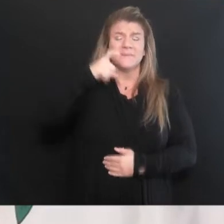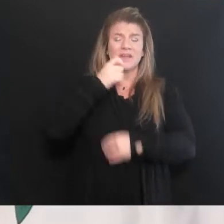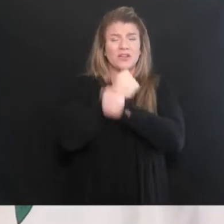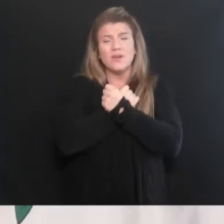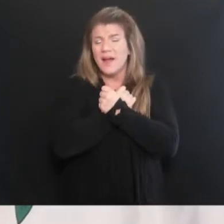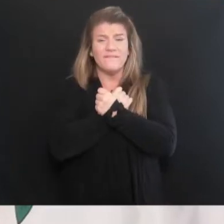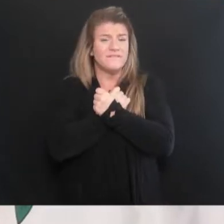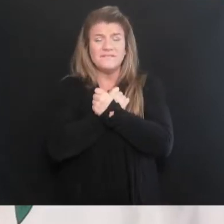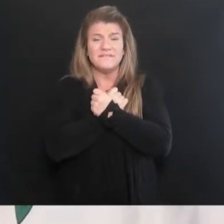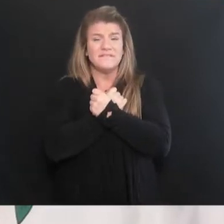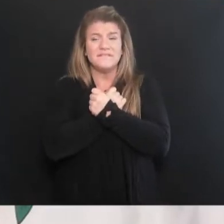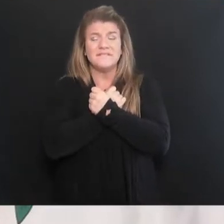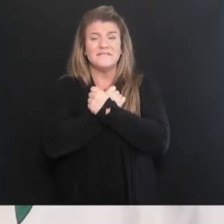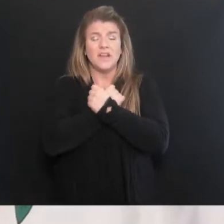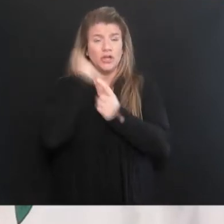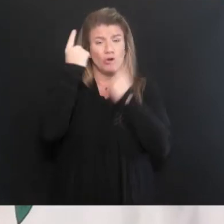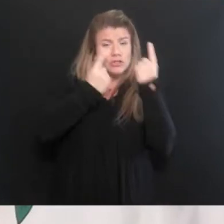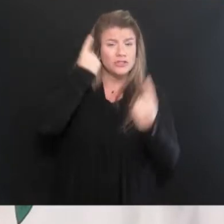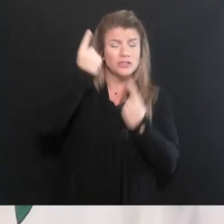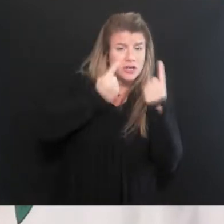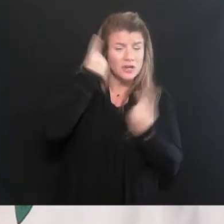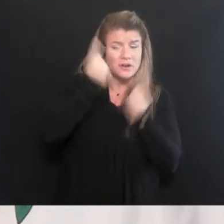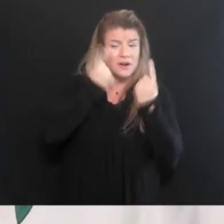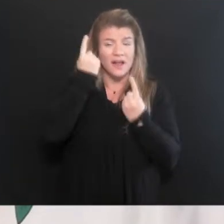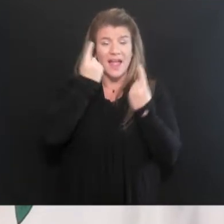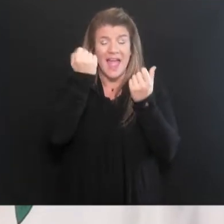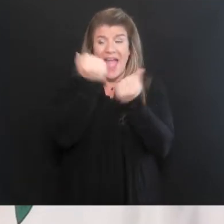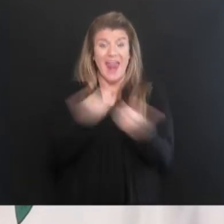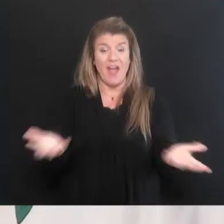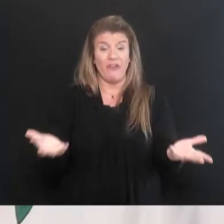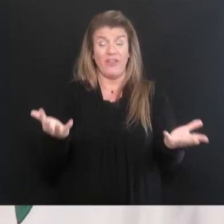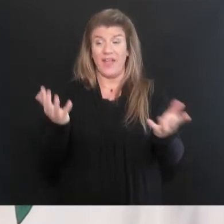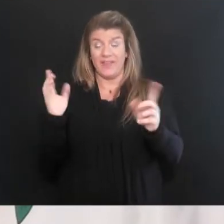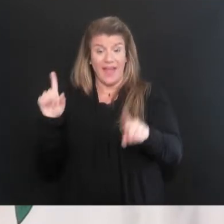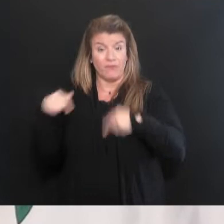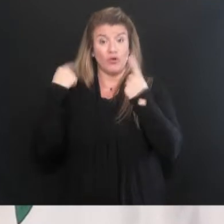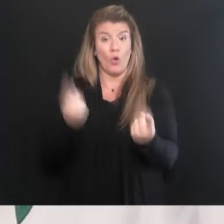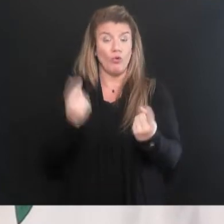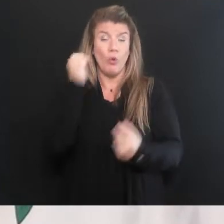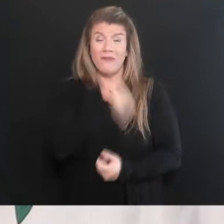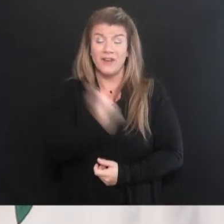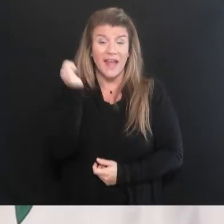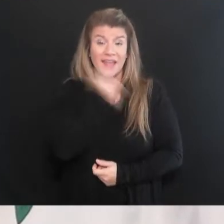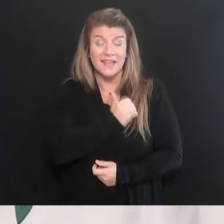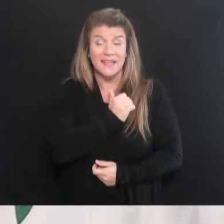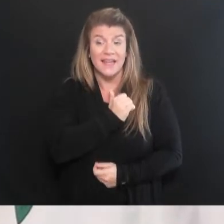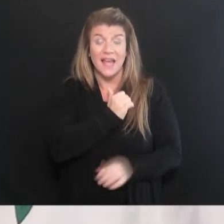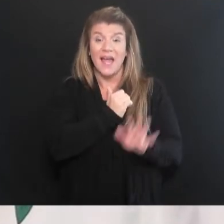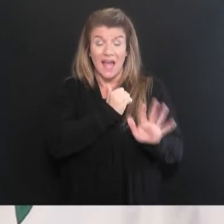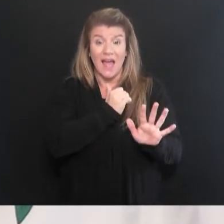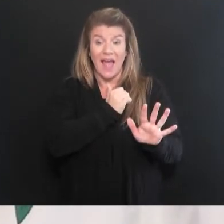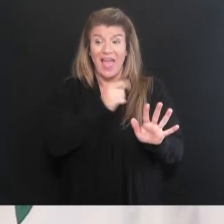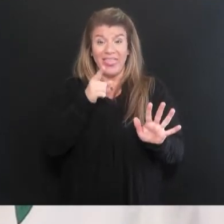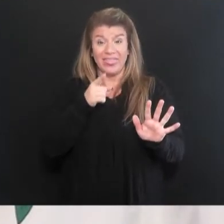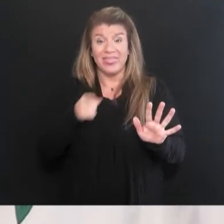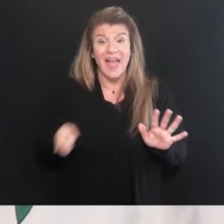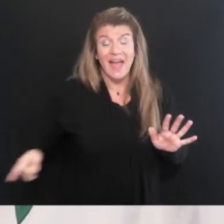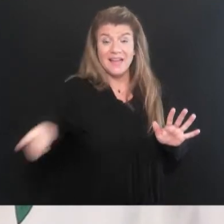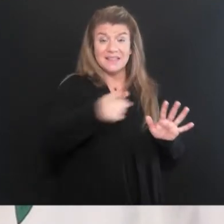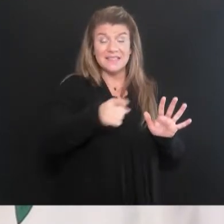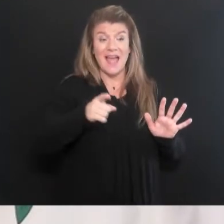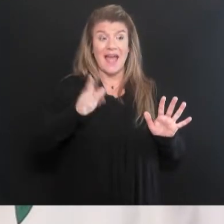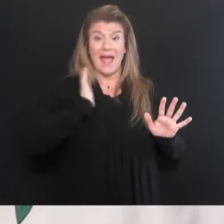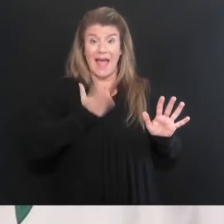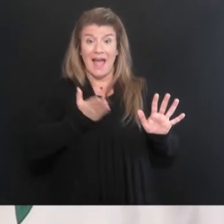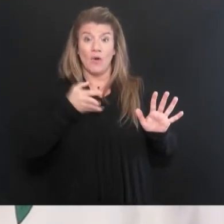love, sharing your concern about them and all that they got to go through today. They're every bit of our future. They're